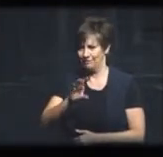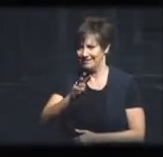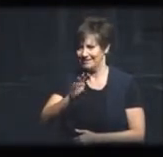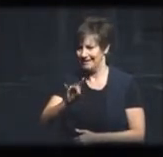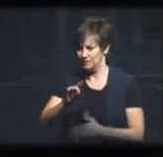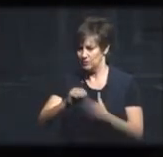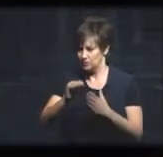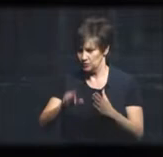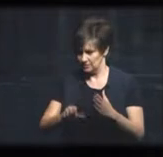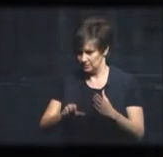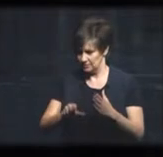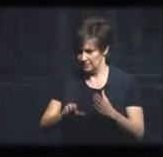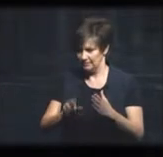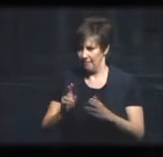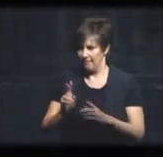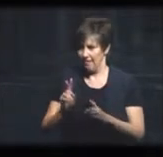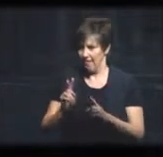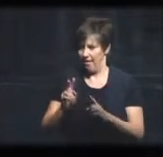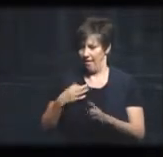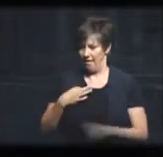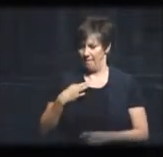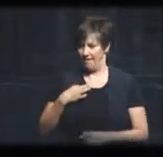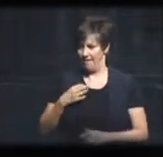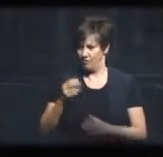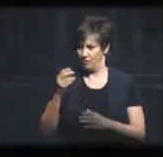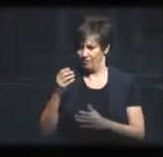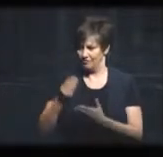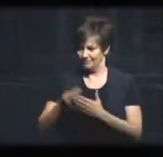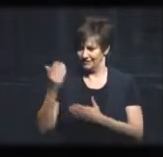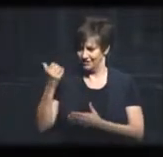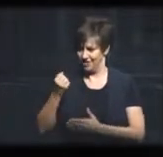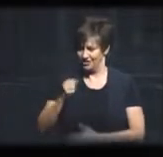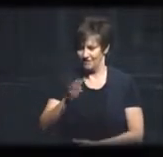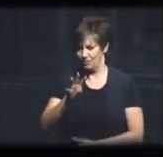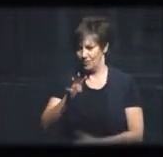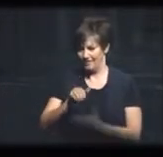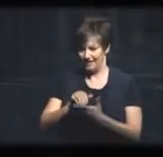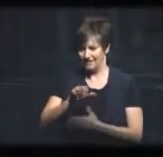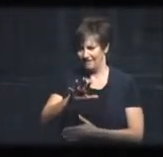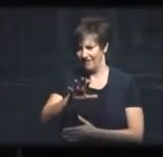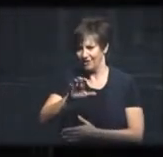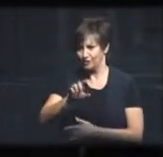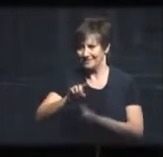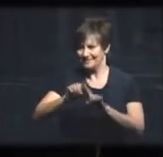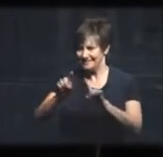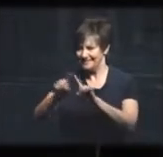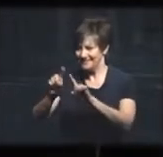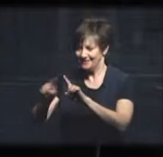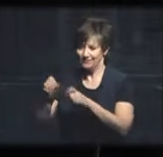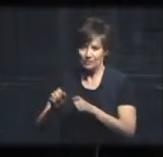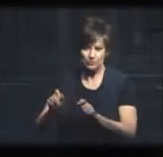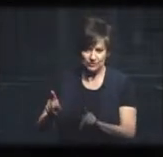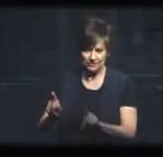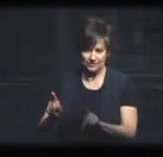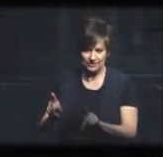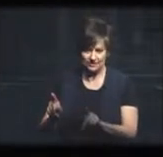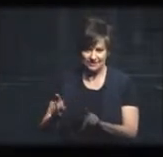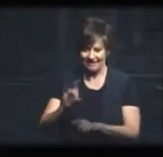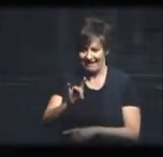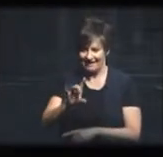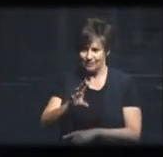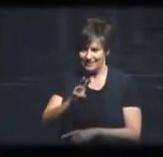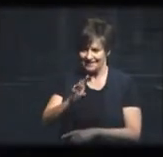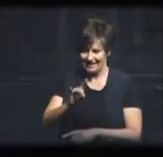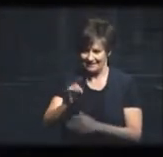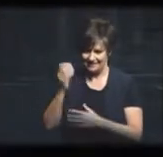868 students applied for scholarships. They applied for 4,500 different opportunities.